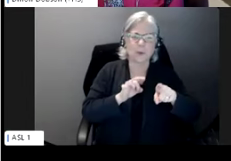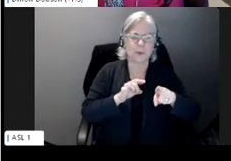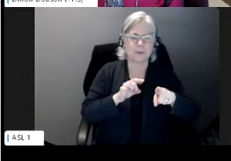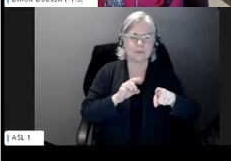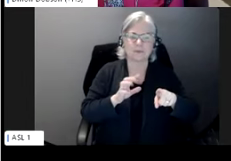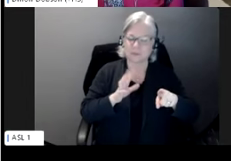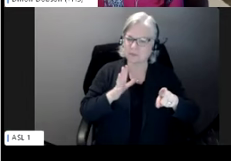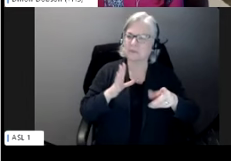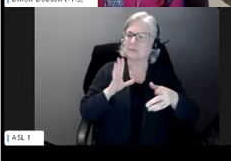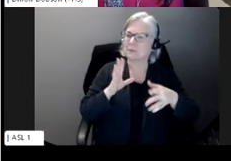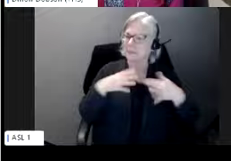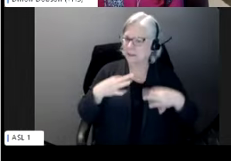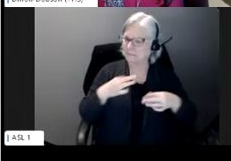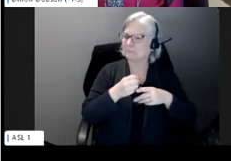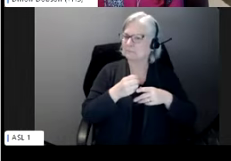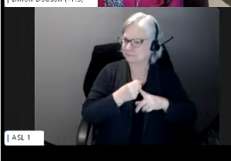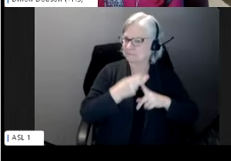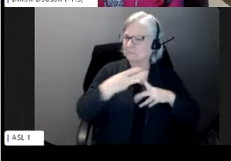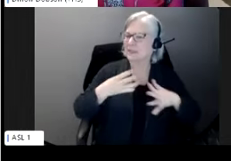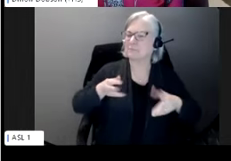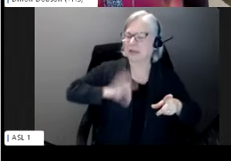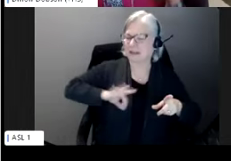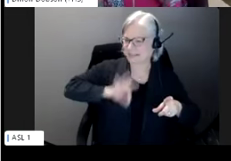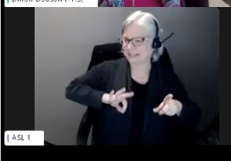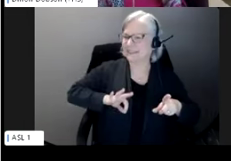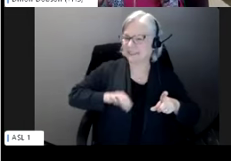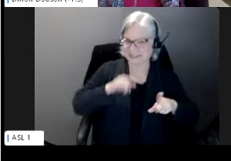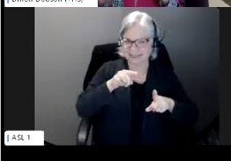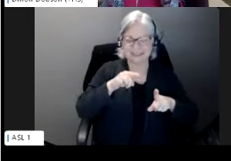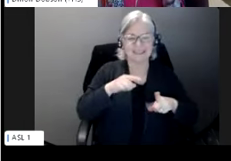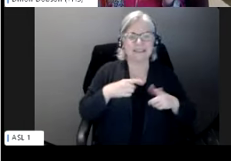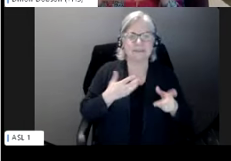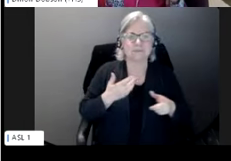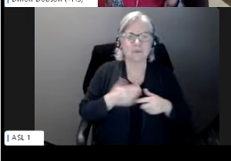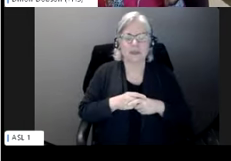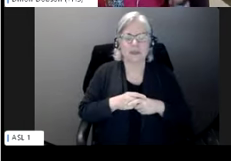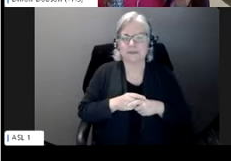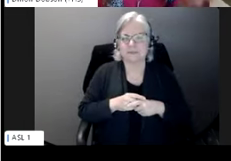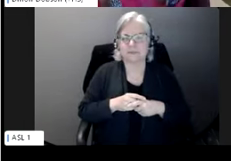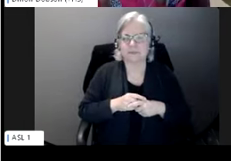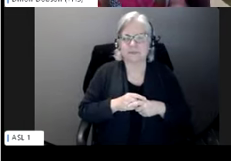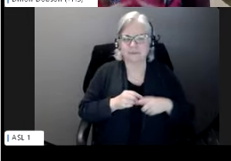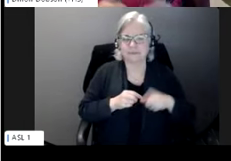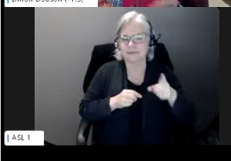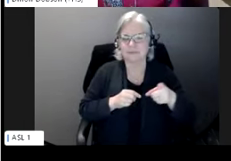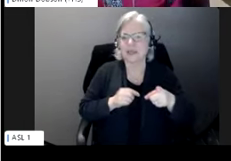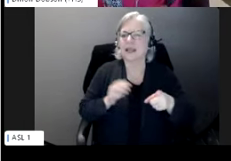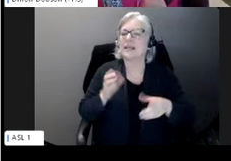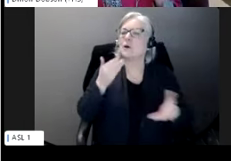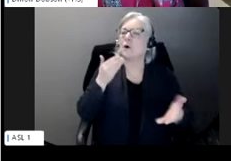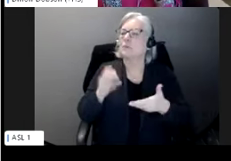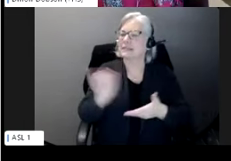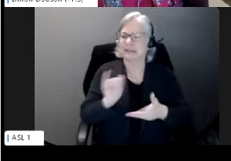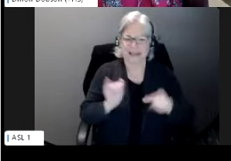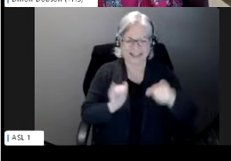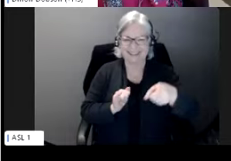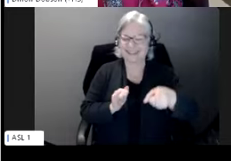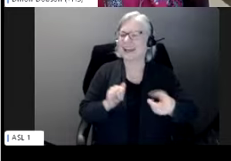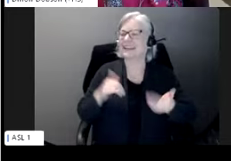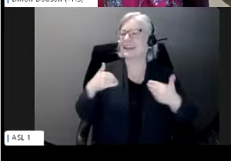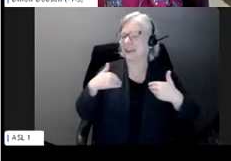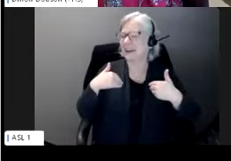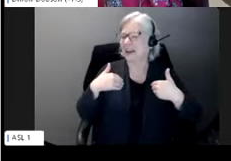benefits that we might experience from an animal, dressed as almost as if an animal was prescribed like a medication. So I'll share that with